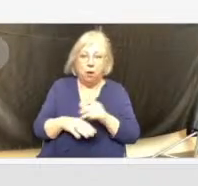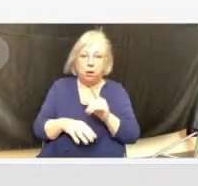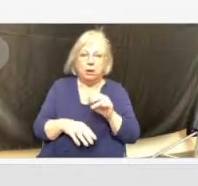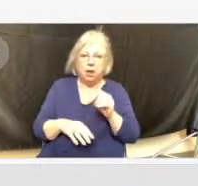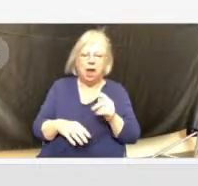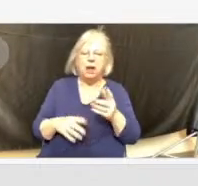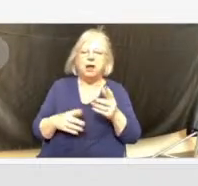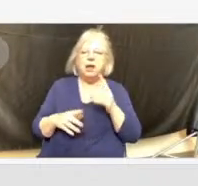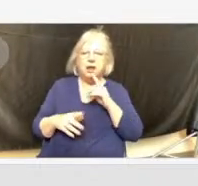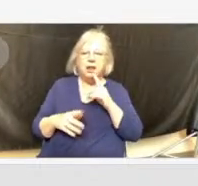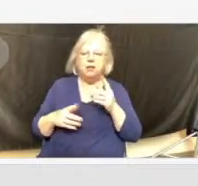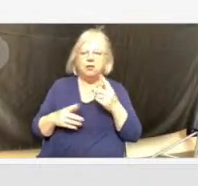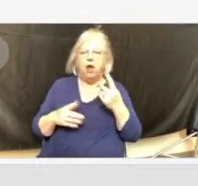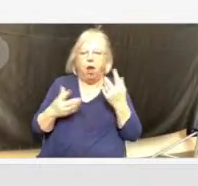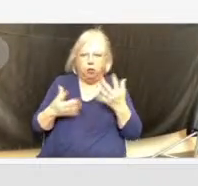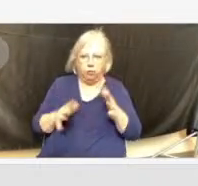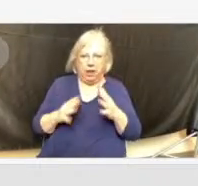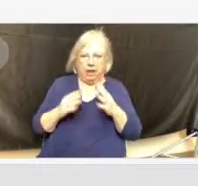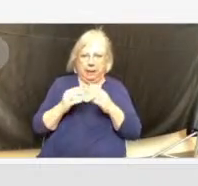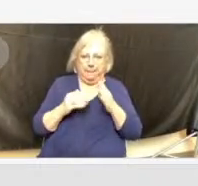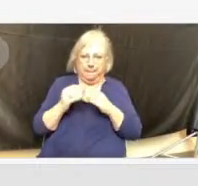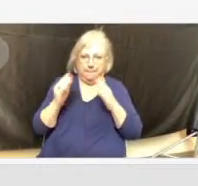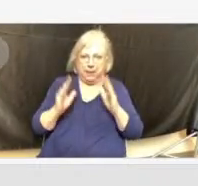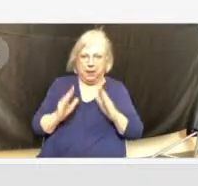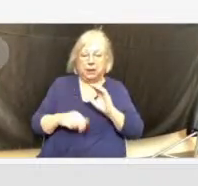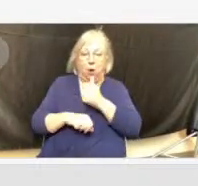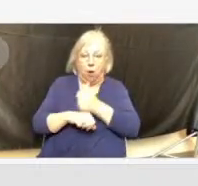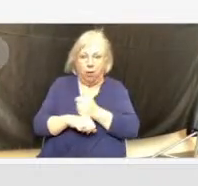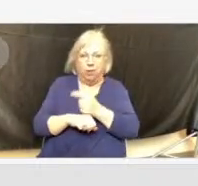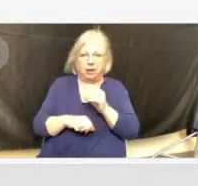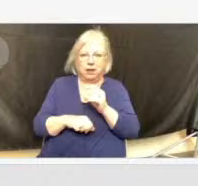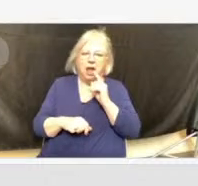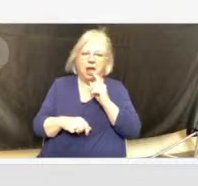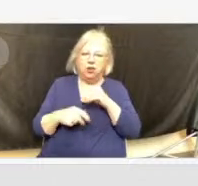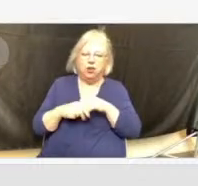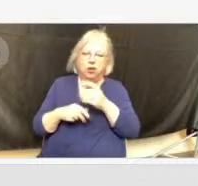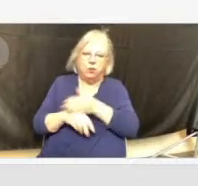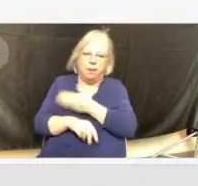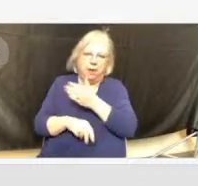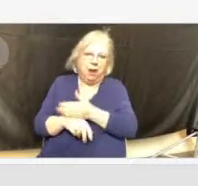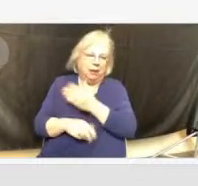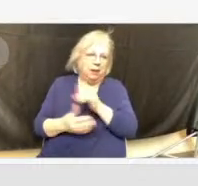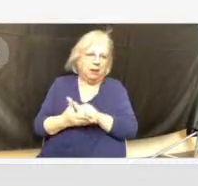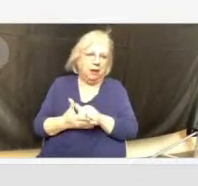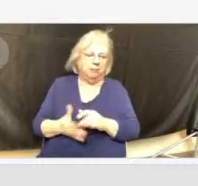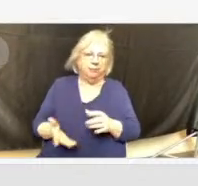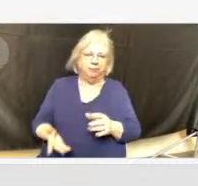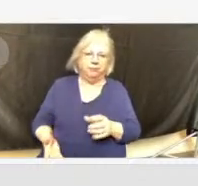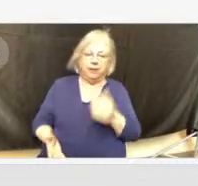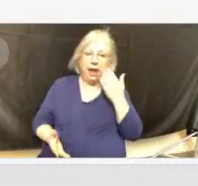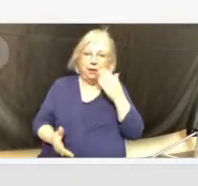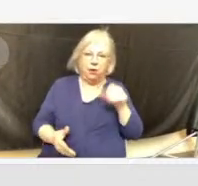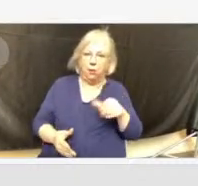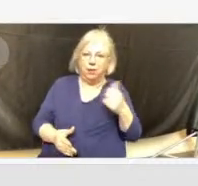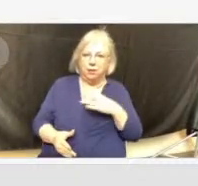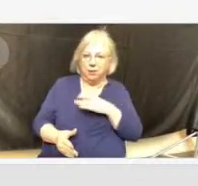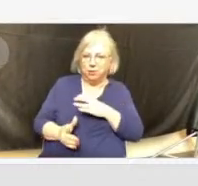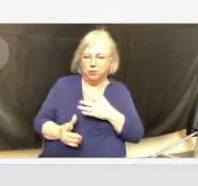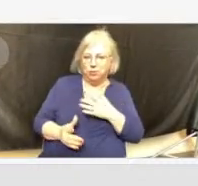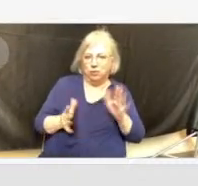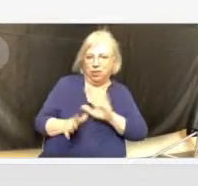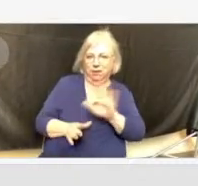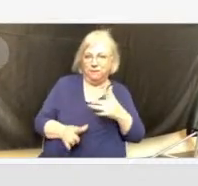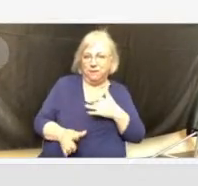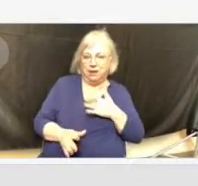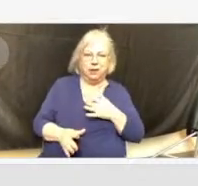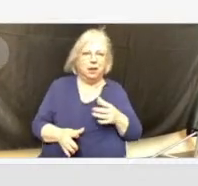in the neighborhood already, so, yeah. I don't know how the other commissioners feel, but. Appreciate it. Do we know if